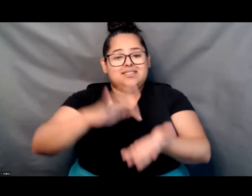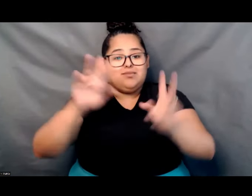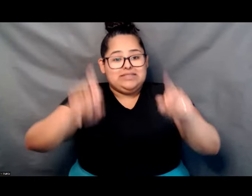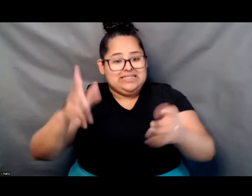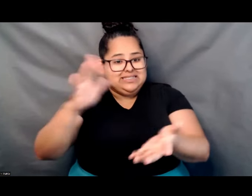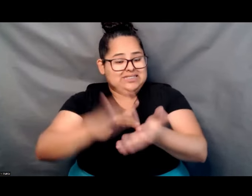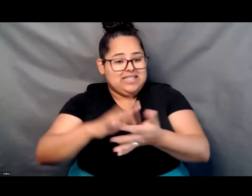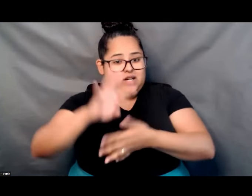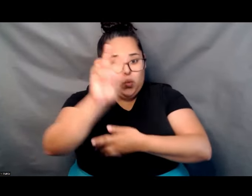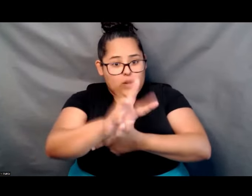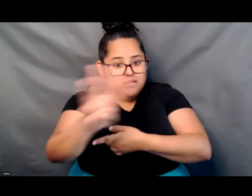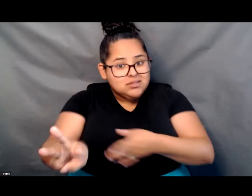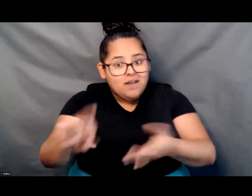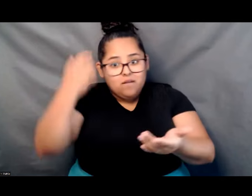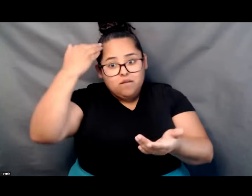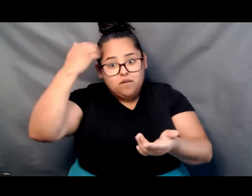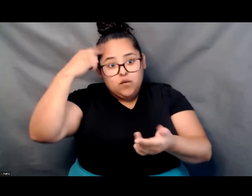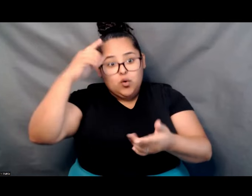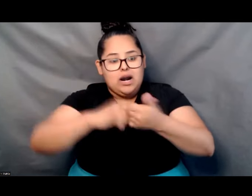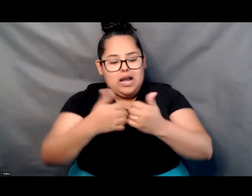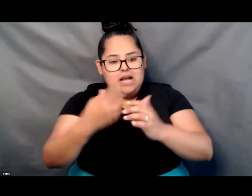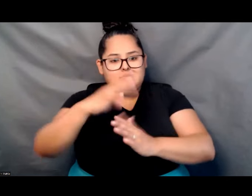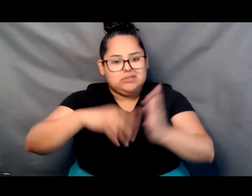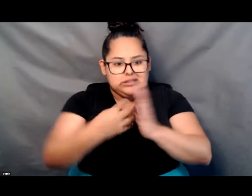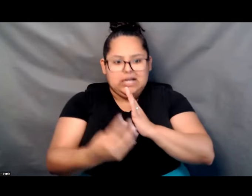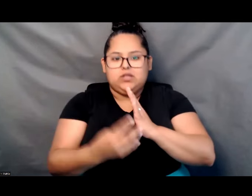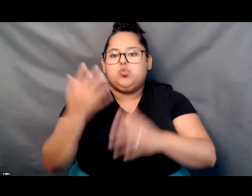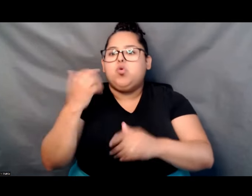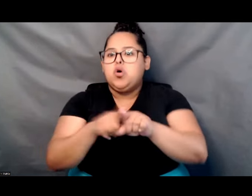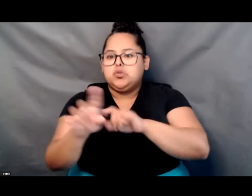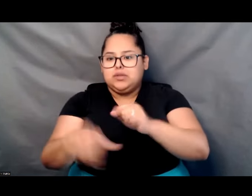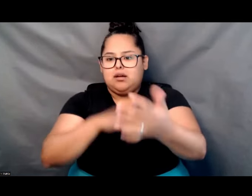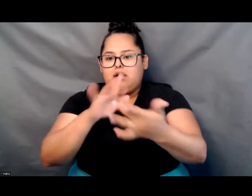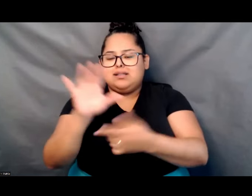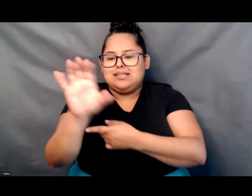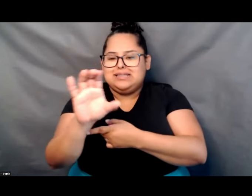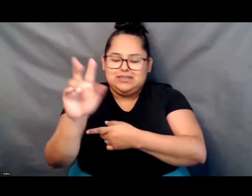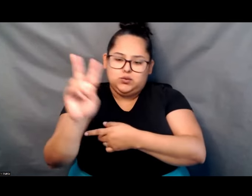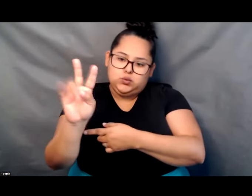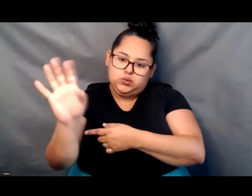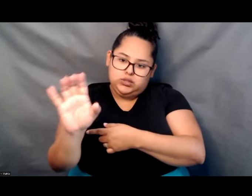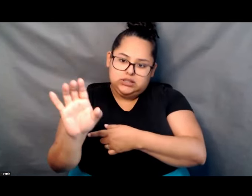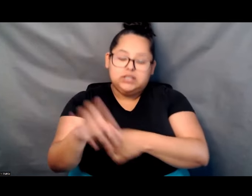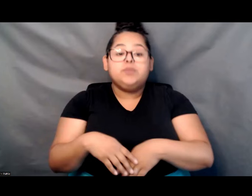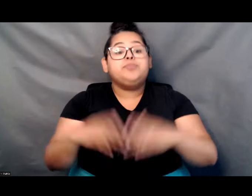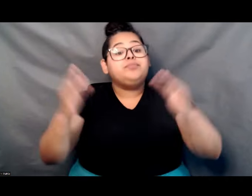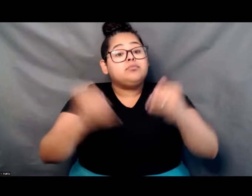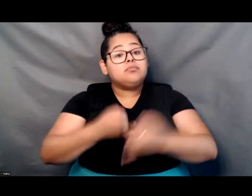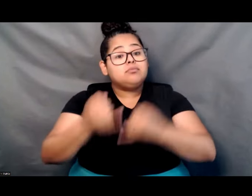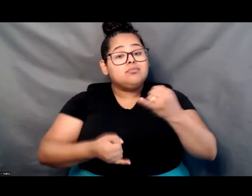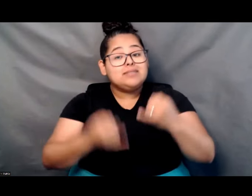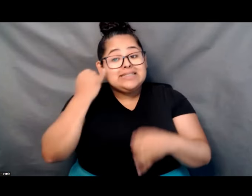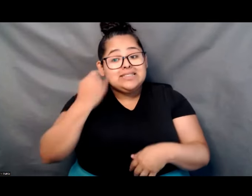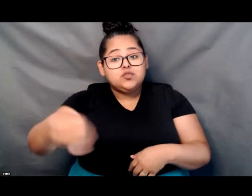to schedule. And you can also contact C2C if you're interested in C2C. And lastly, if you are